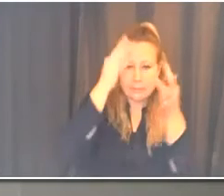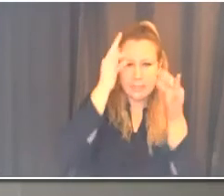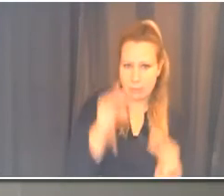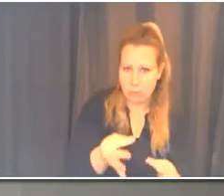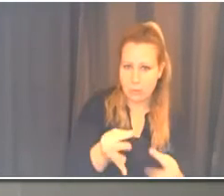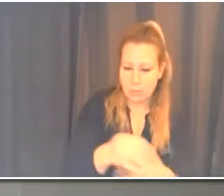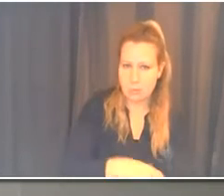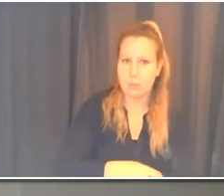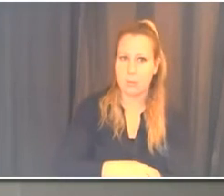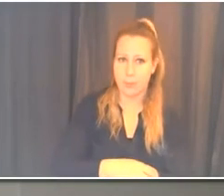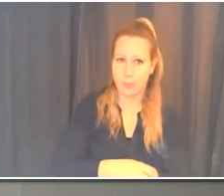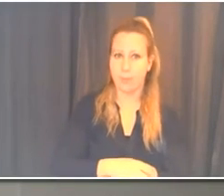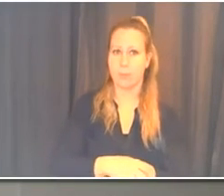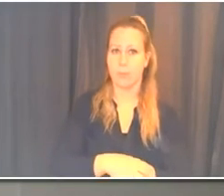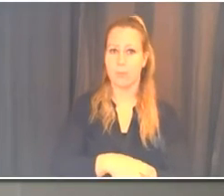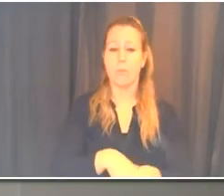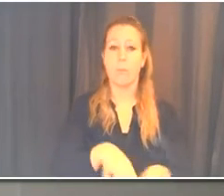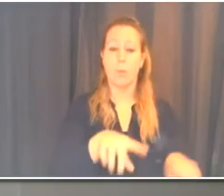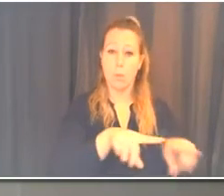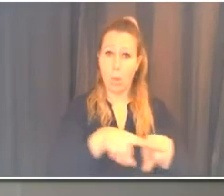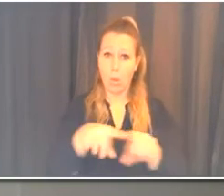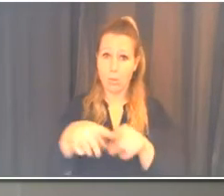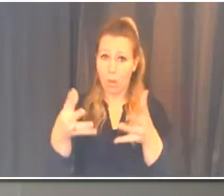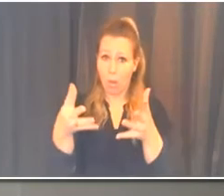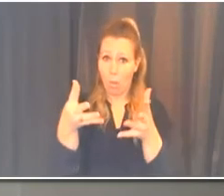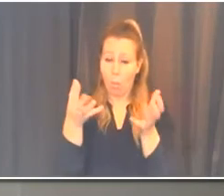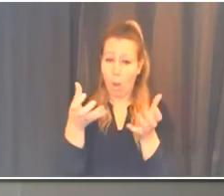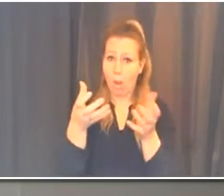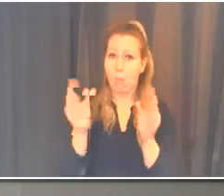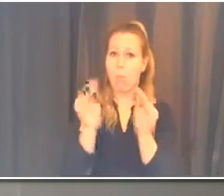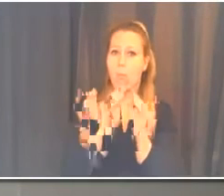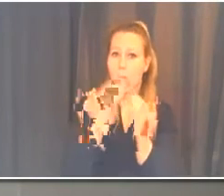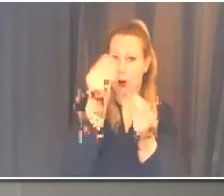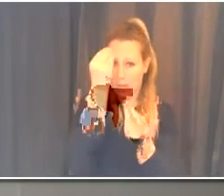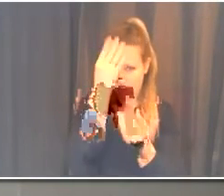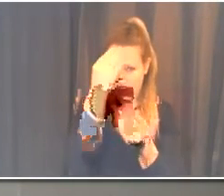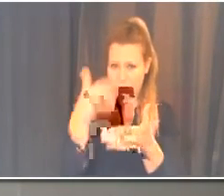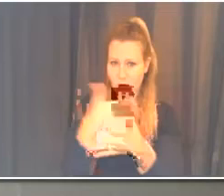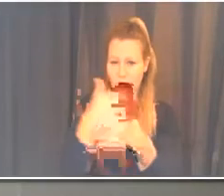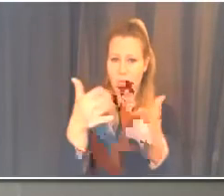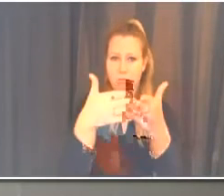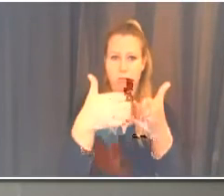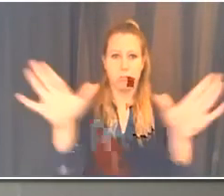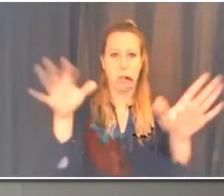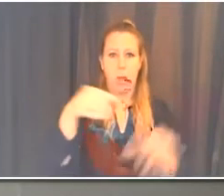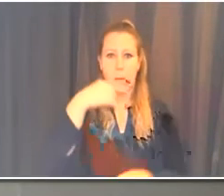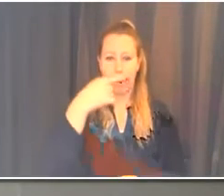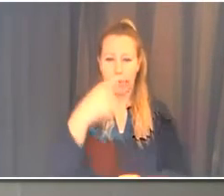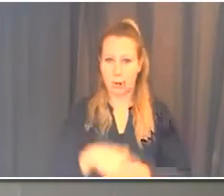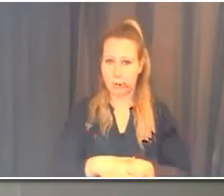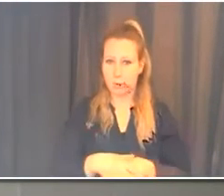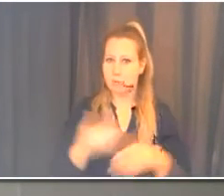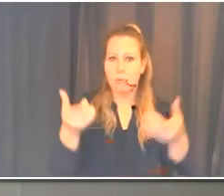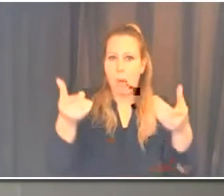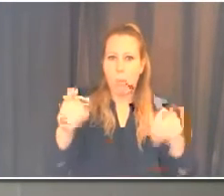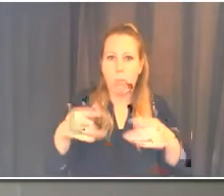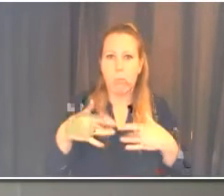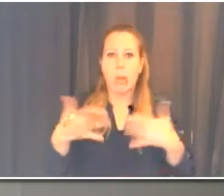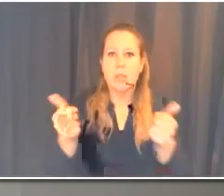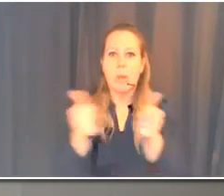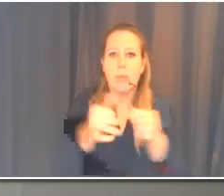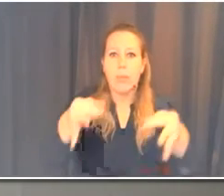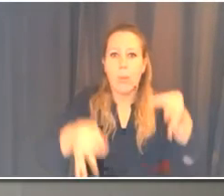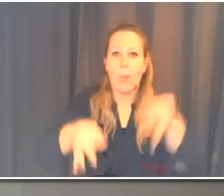to um not for-profits and to to attorneys which is terrific um but if there were a way for the courts and perhaps in in